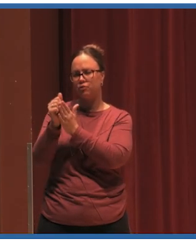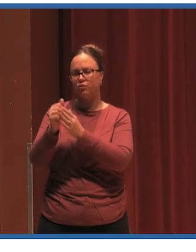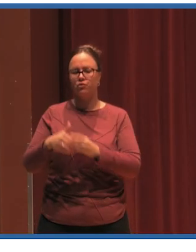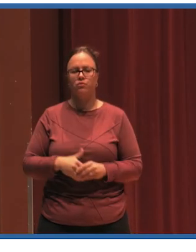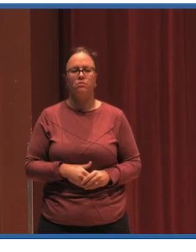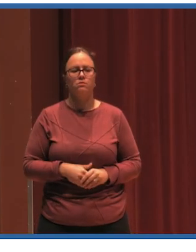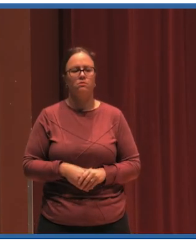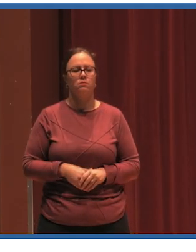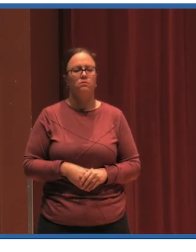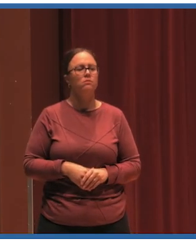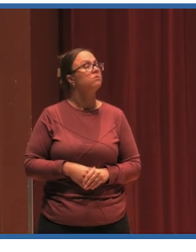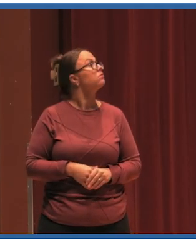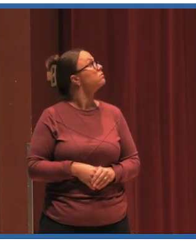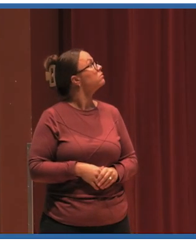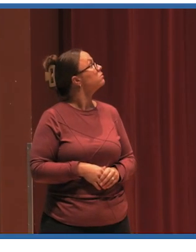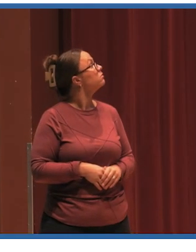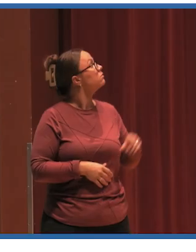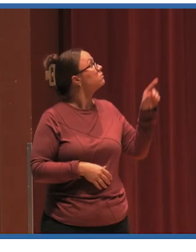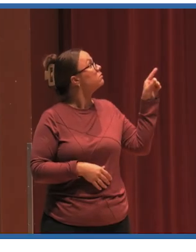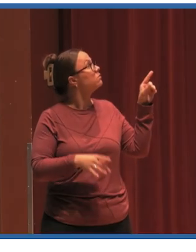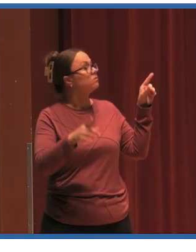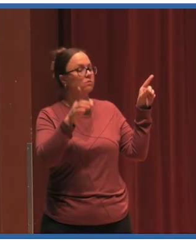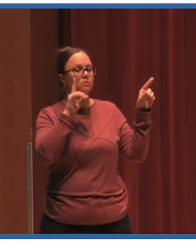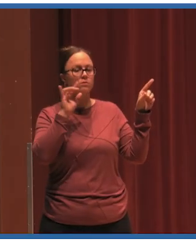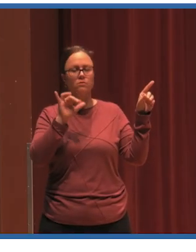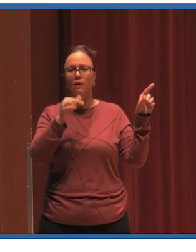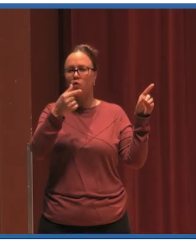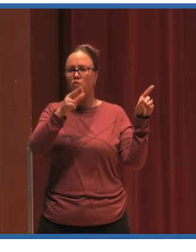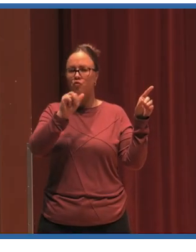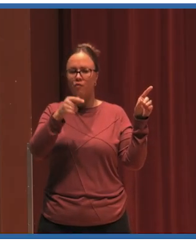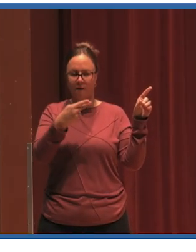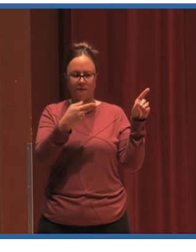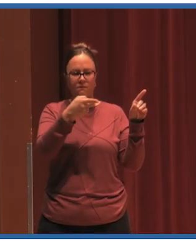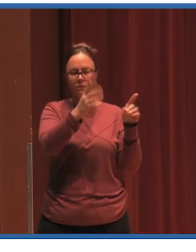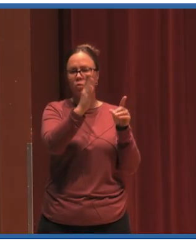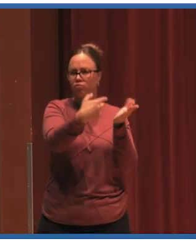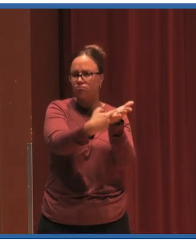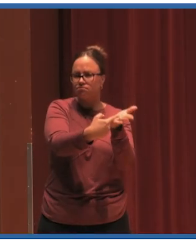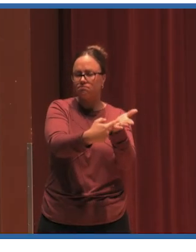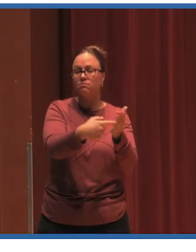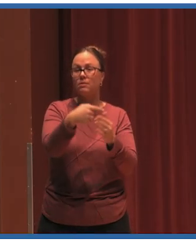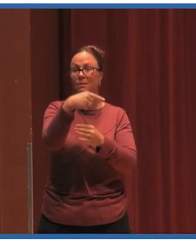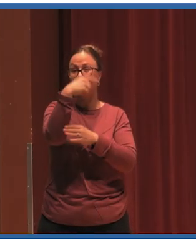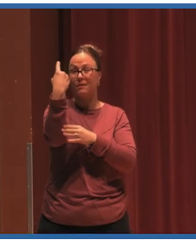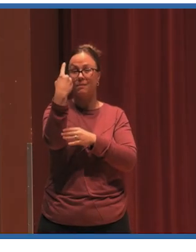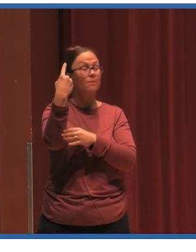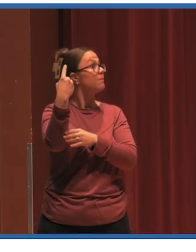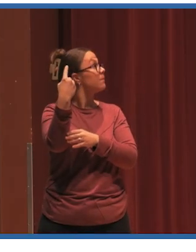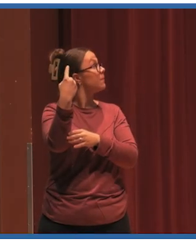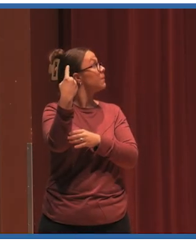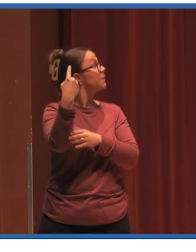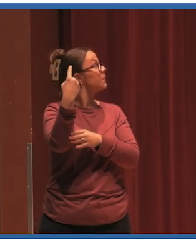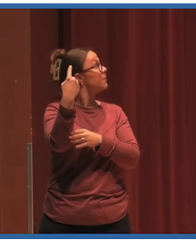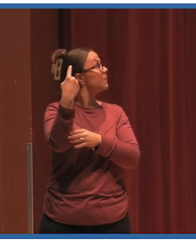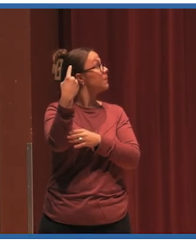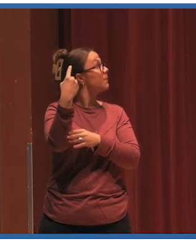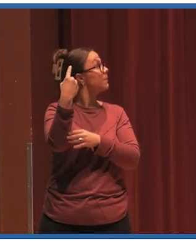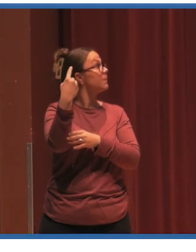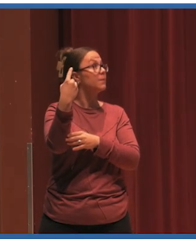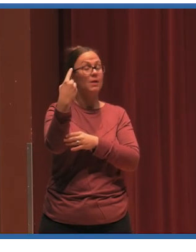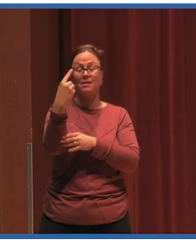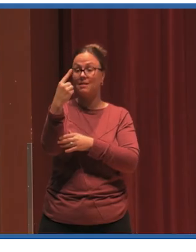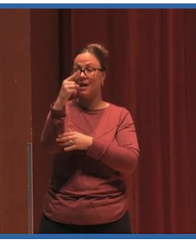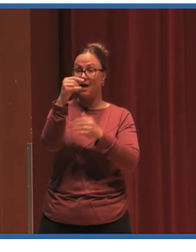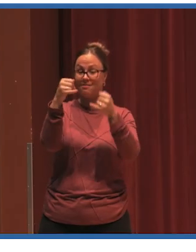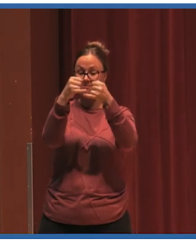And finally, these look like the graphs that Whitney is going to go over. The black lines on these graphs represent the United